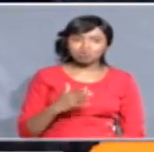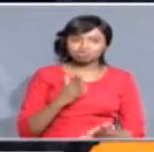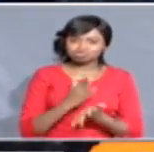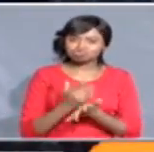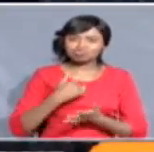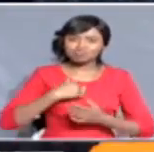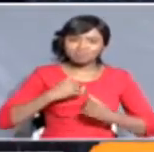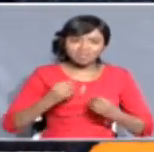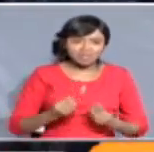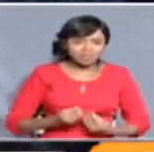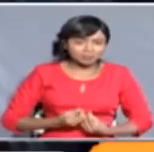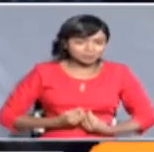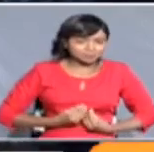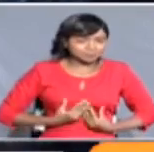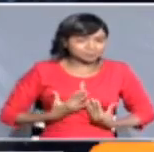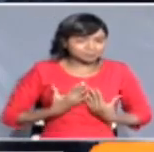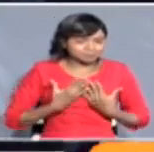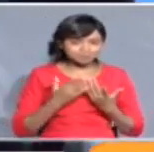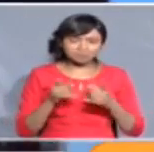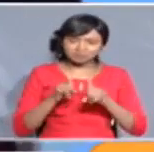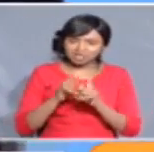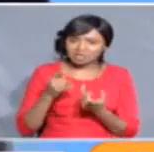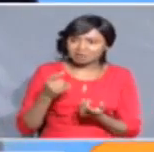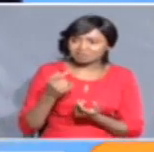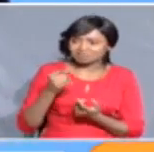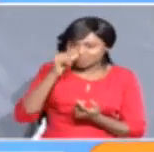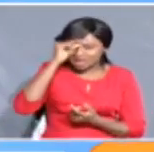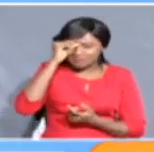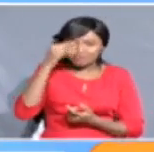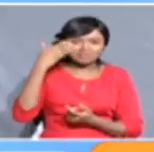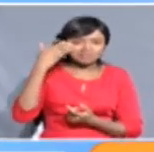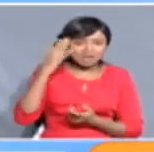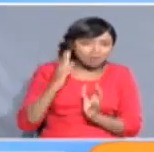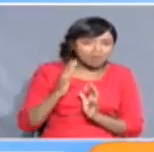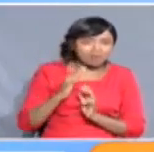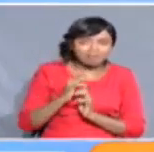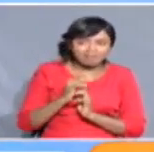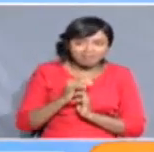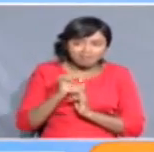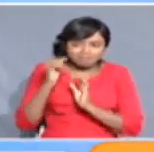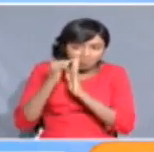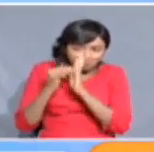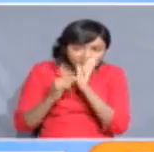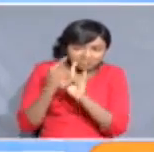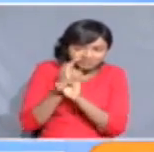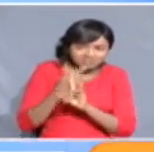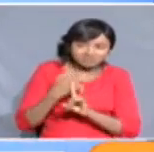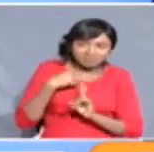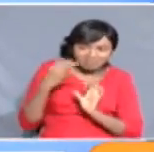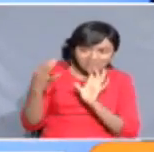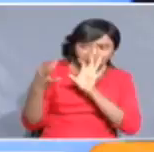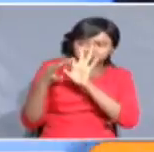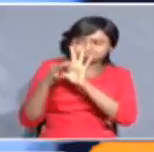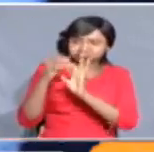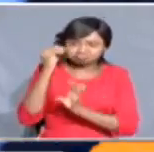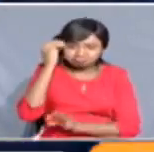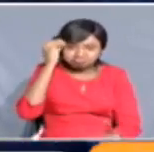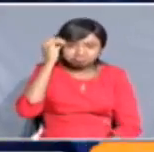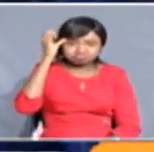I'm kind of a waking up by the government. Many people may not be able to see it. And